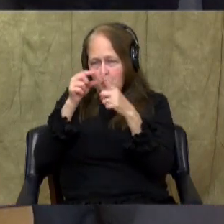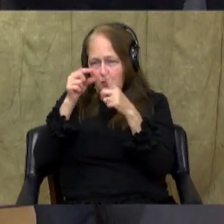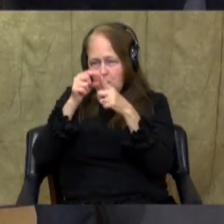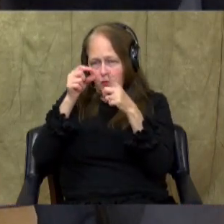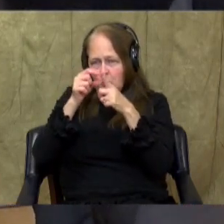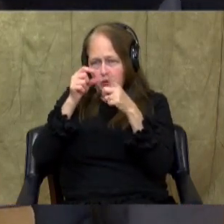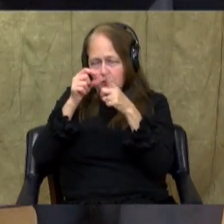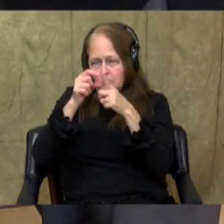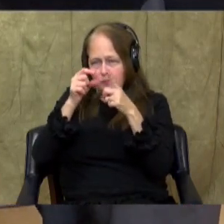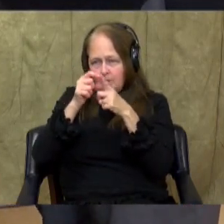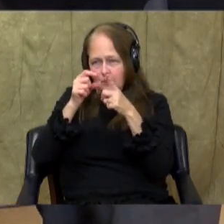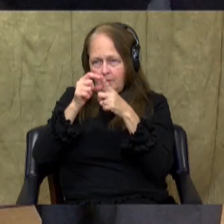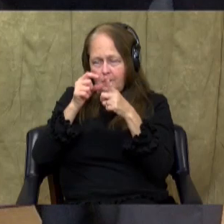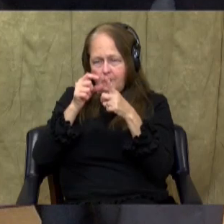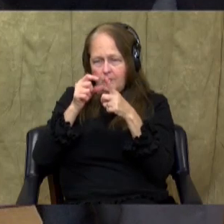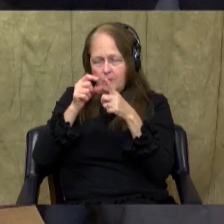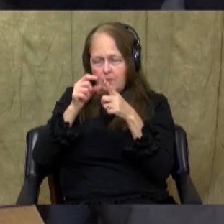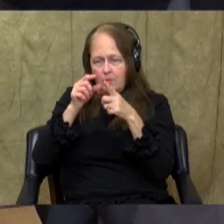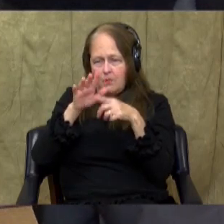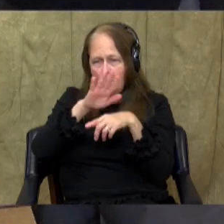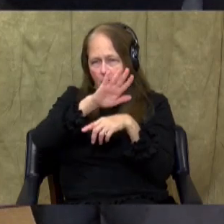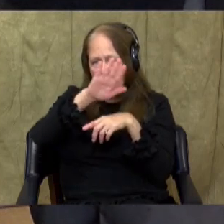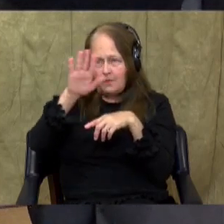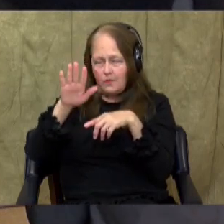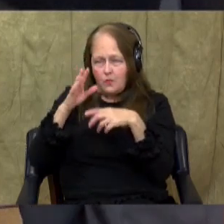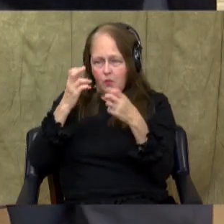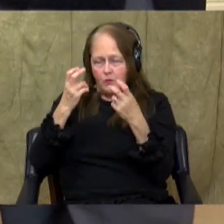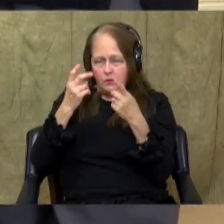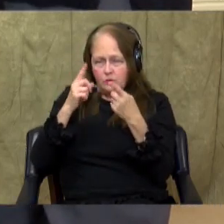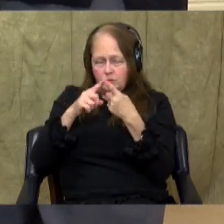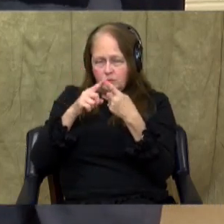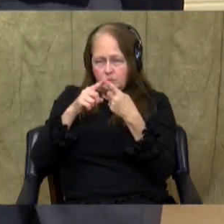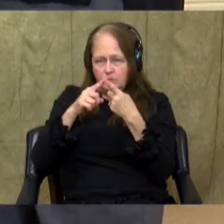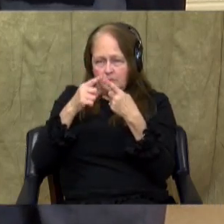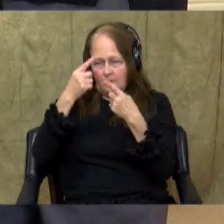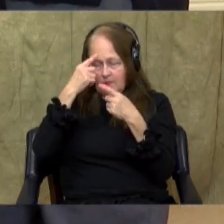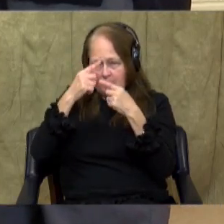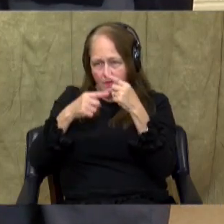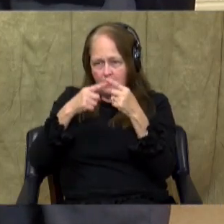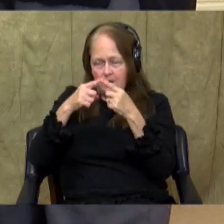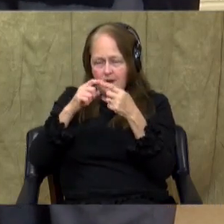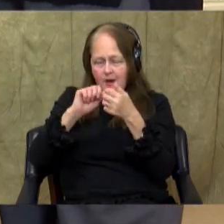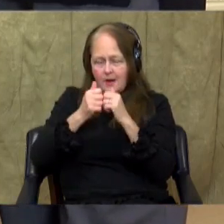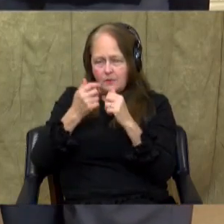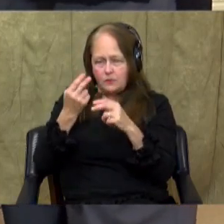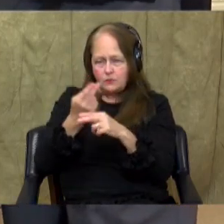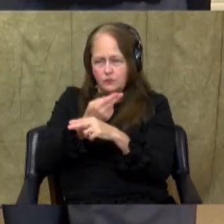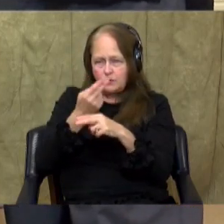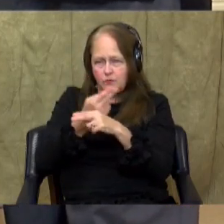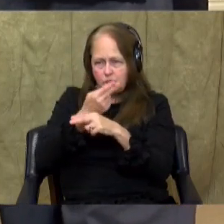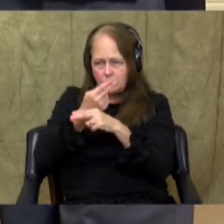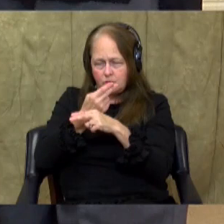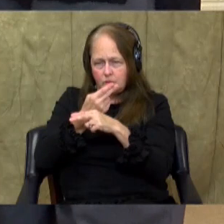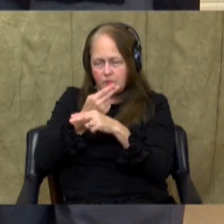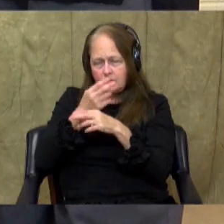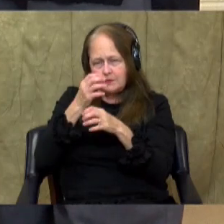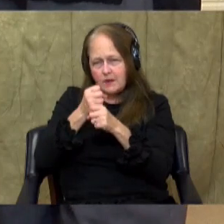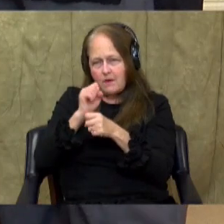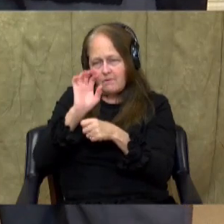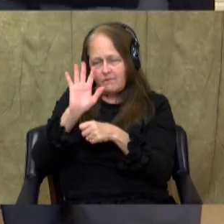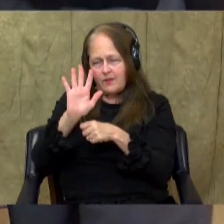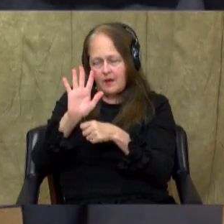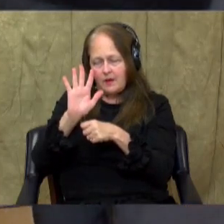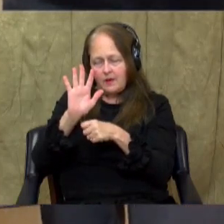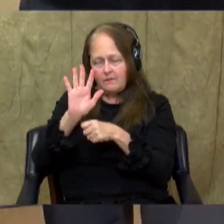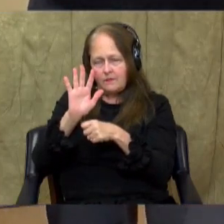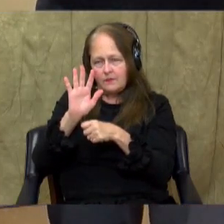that are on the screen, and I want you to think about how you could use them in a Take 5 summary. You're